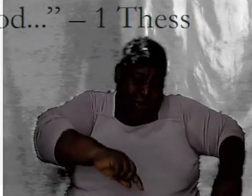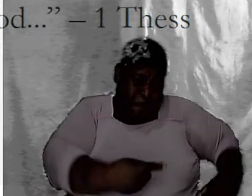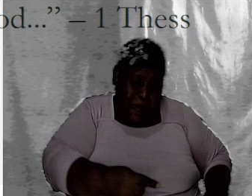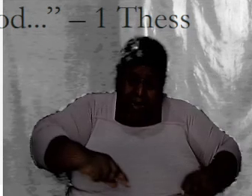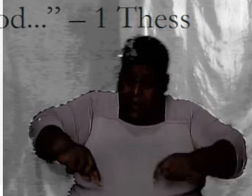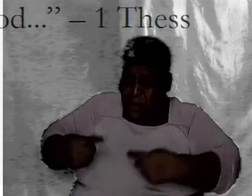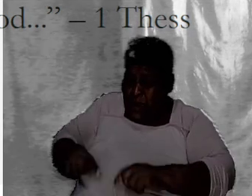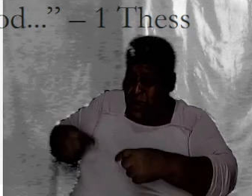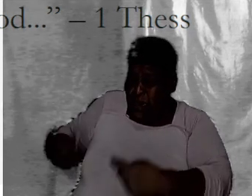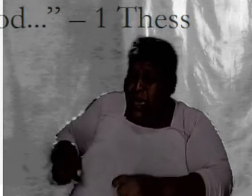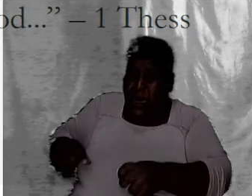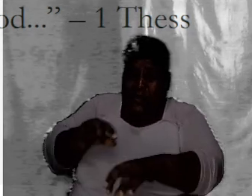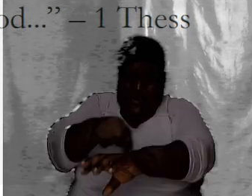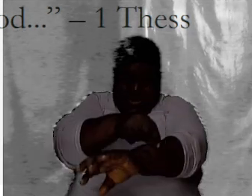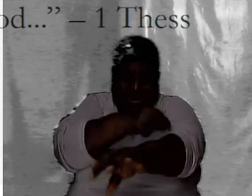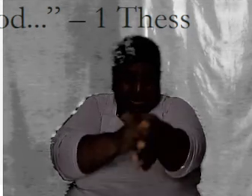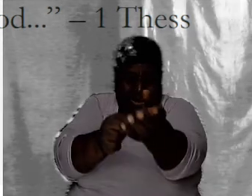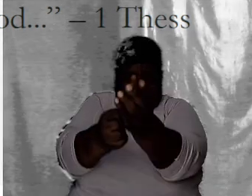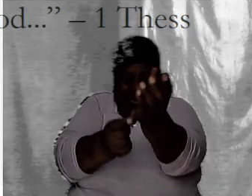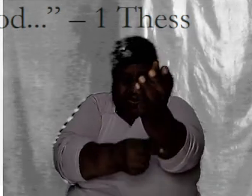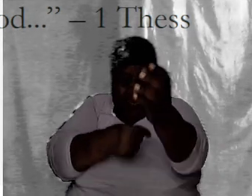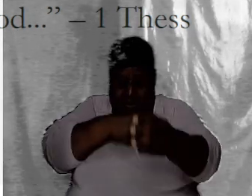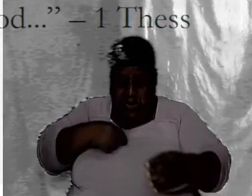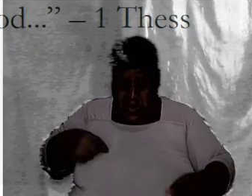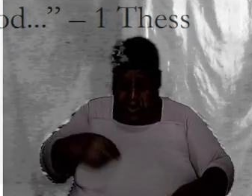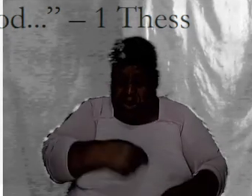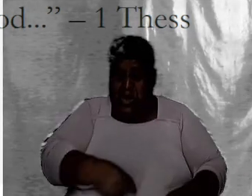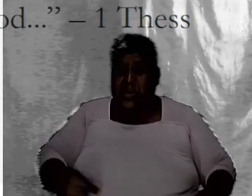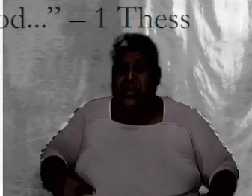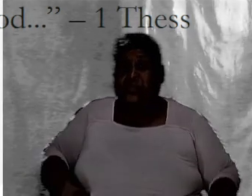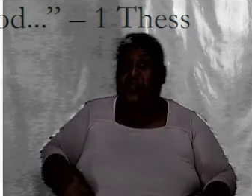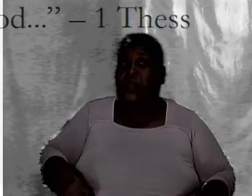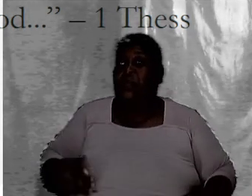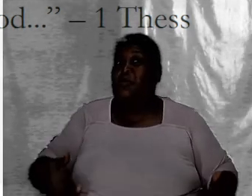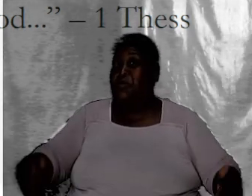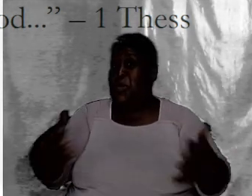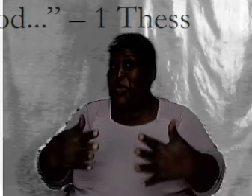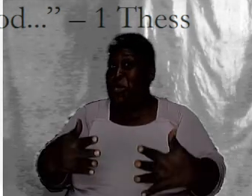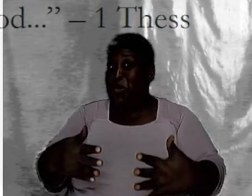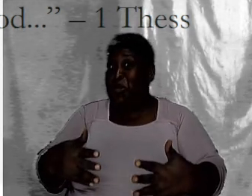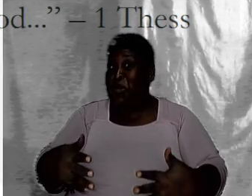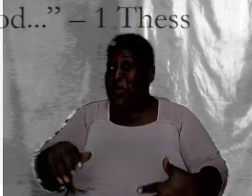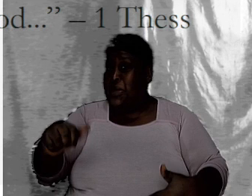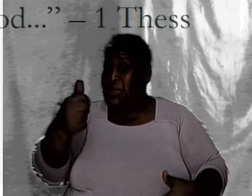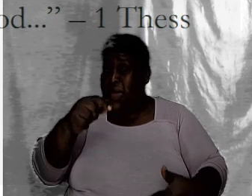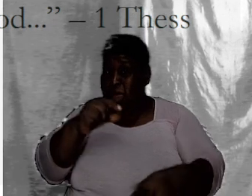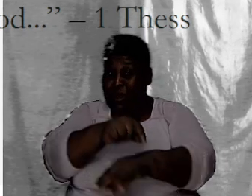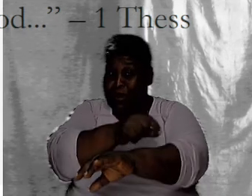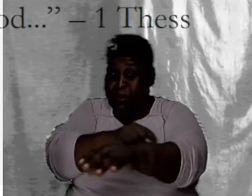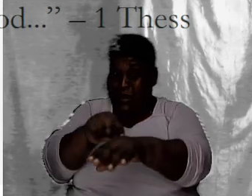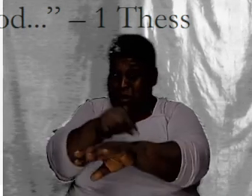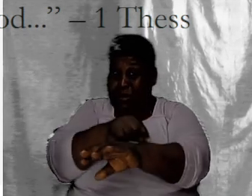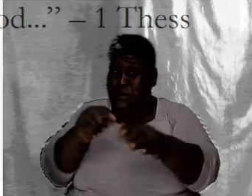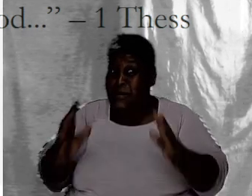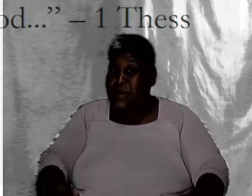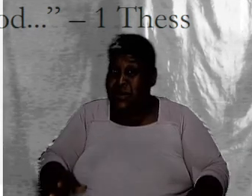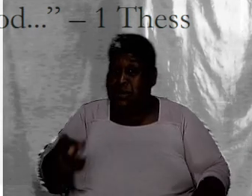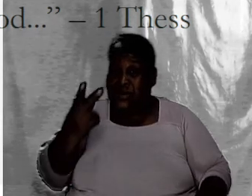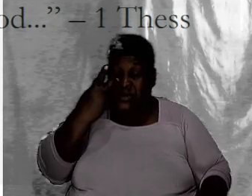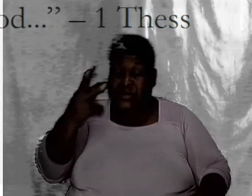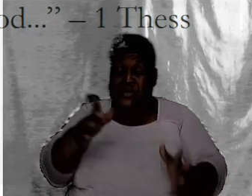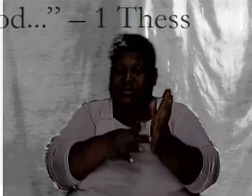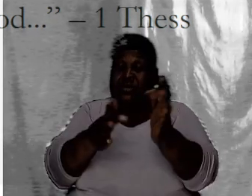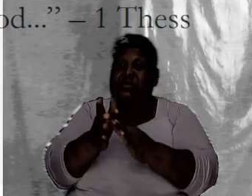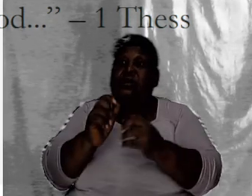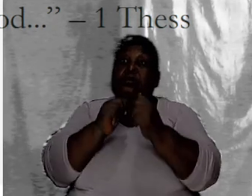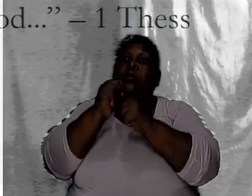disfigured. But here it is that these 10 lepers saw Jesus afar off, the Bible says. And Jesus just said to them, go show